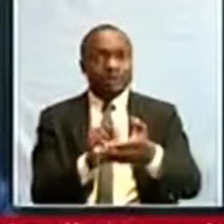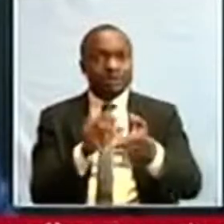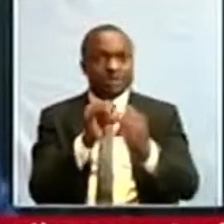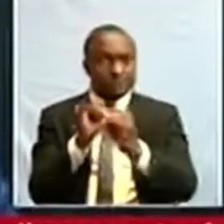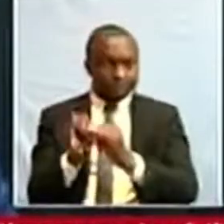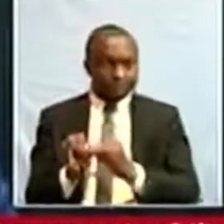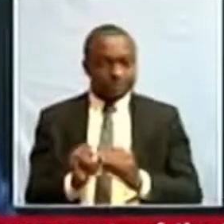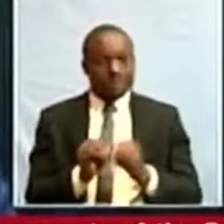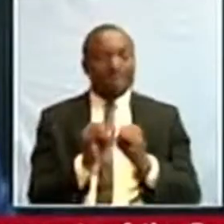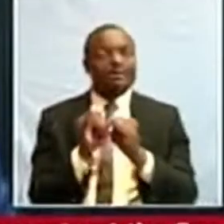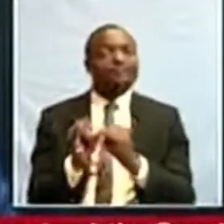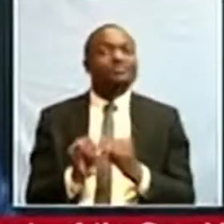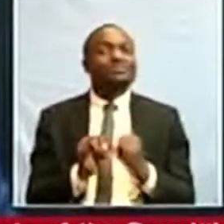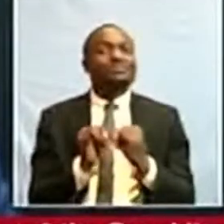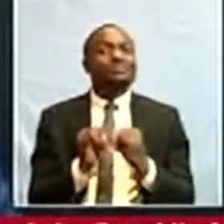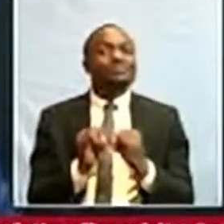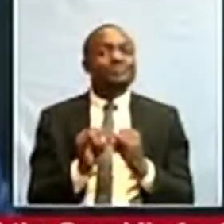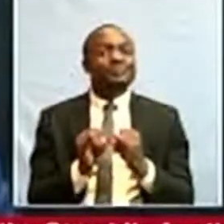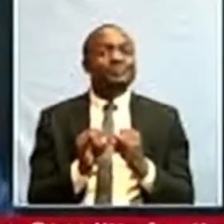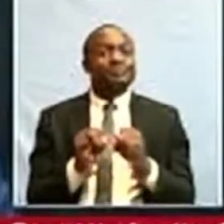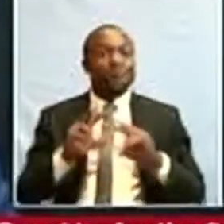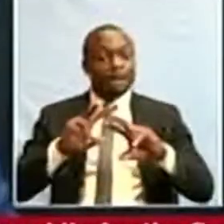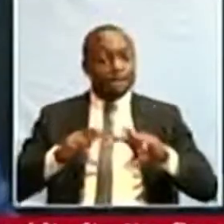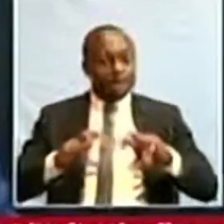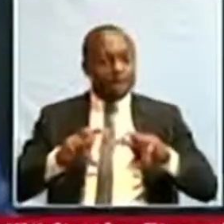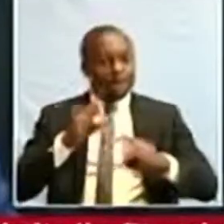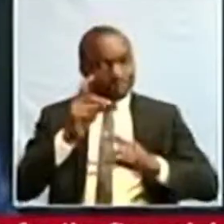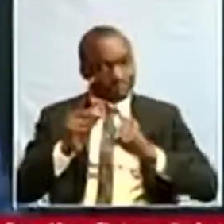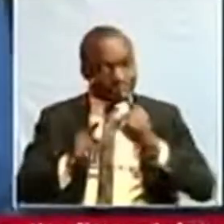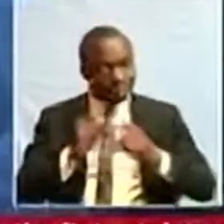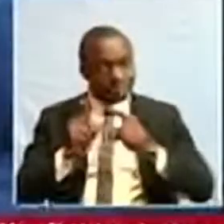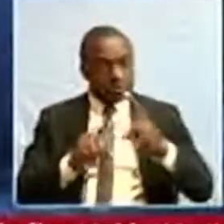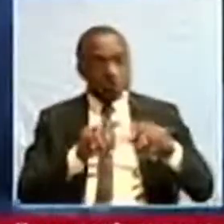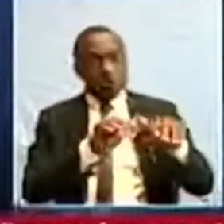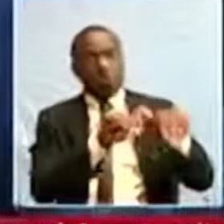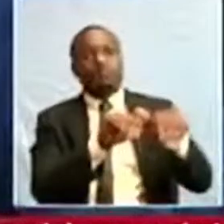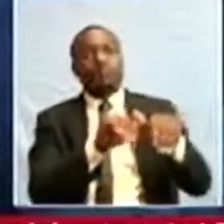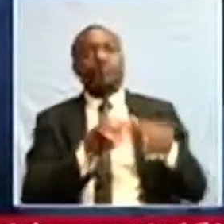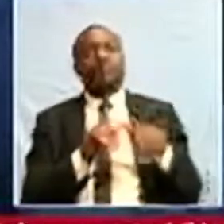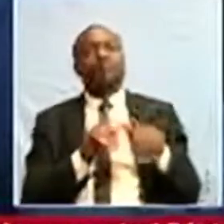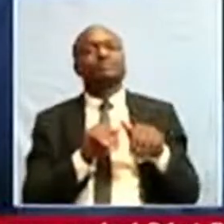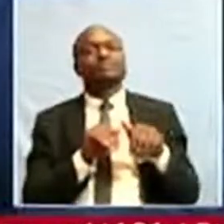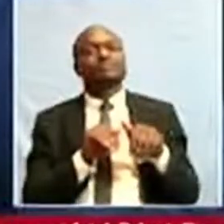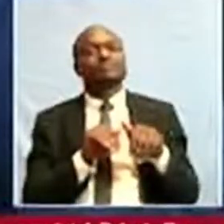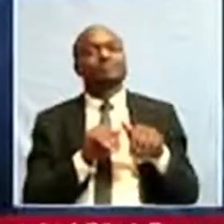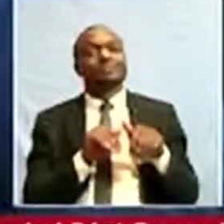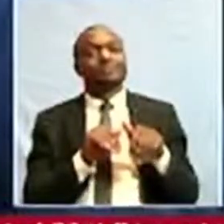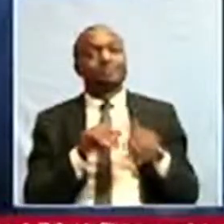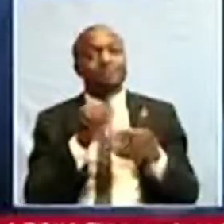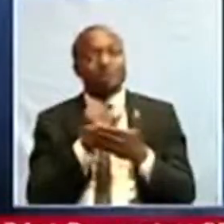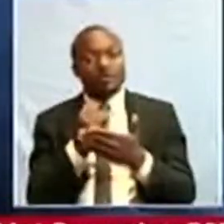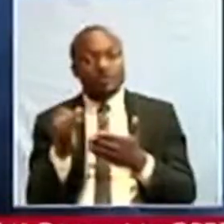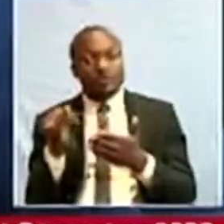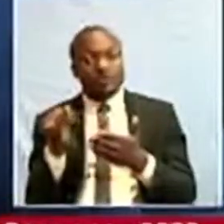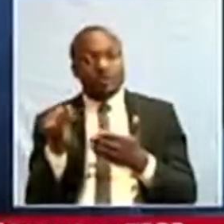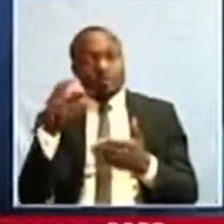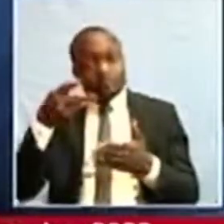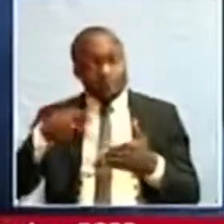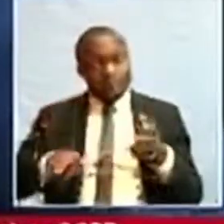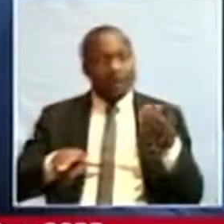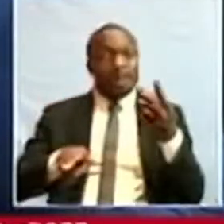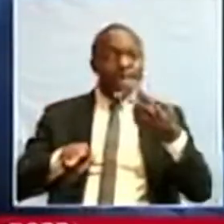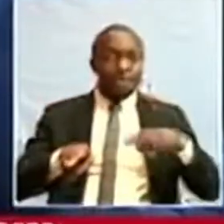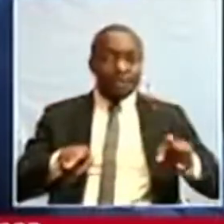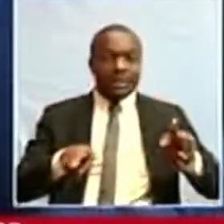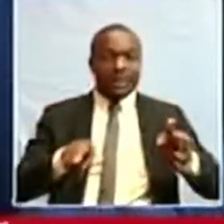implementation for the verification processes to avoid the issue of duplicate NRCs, which